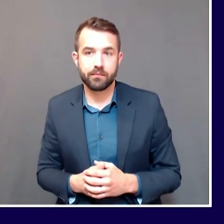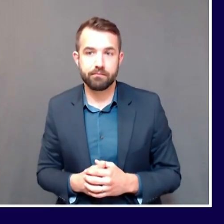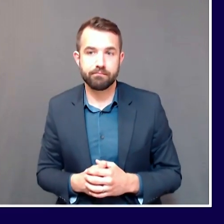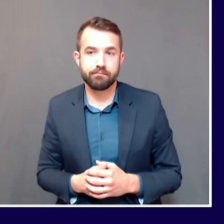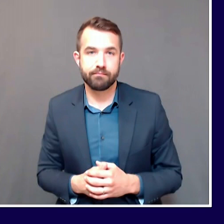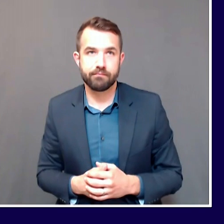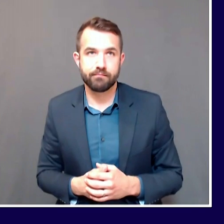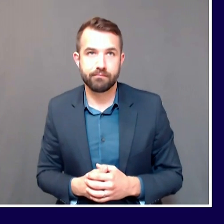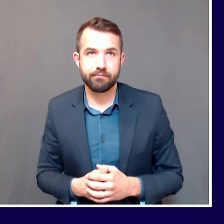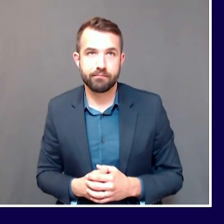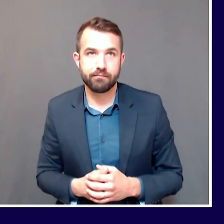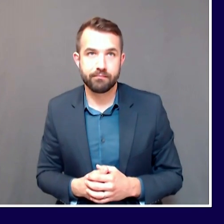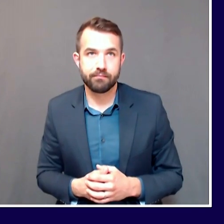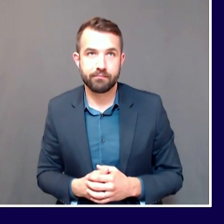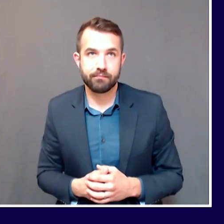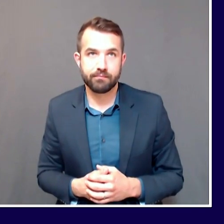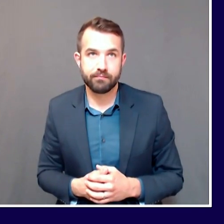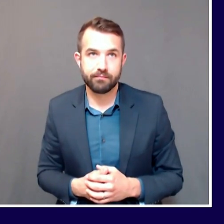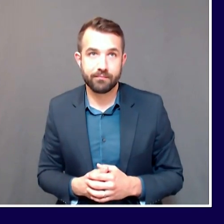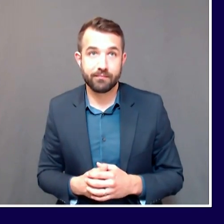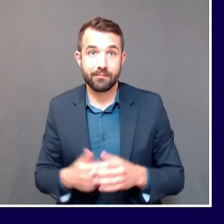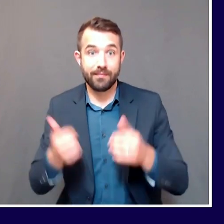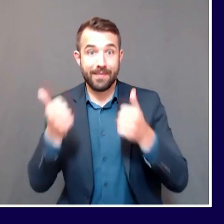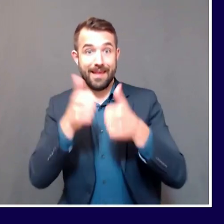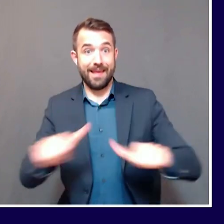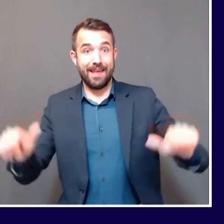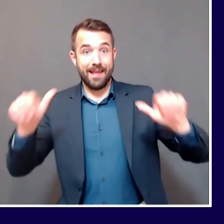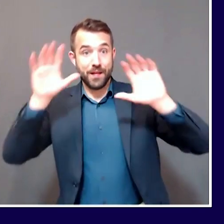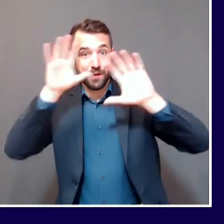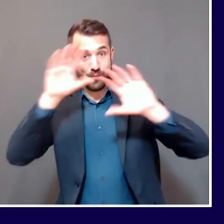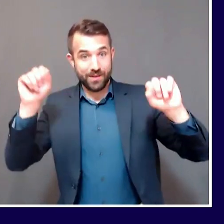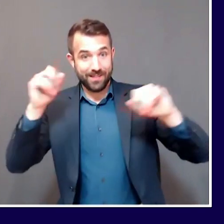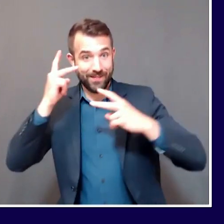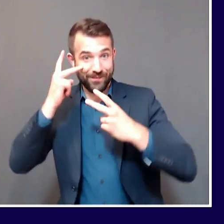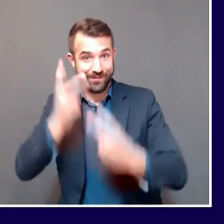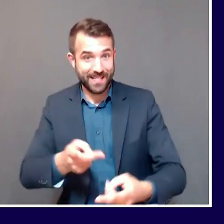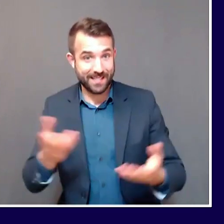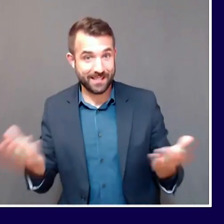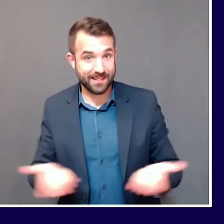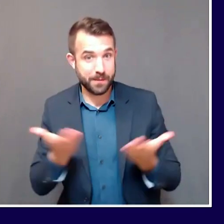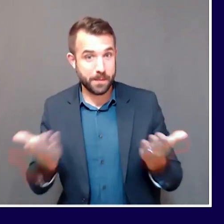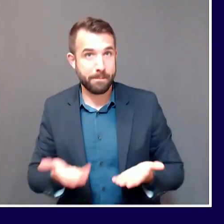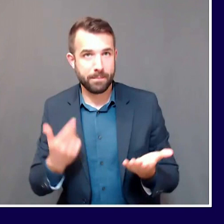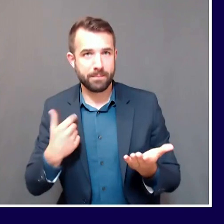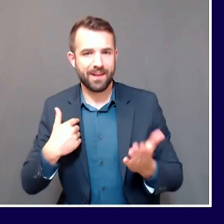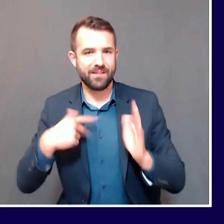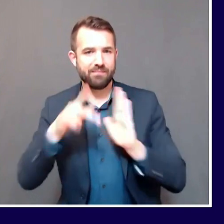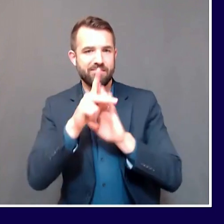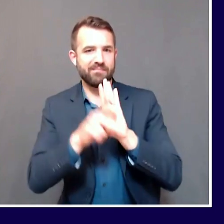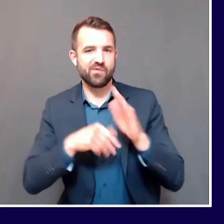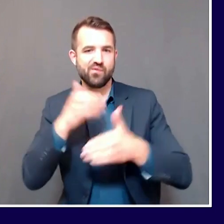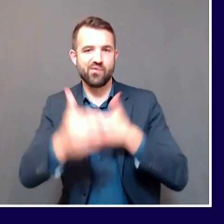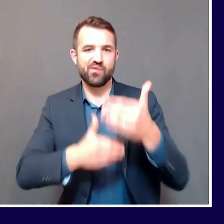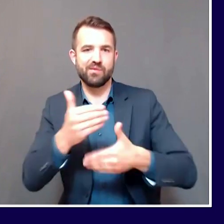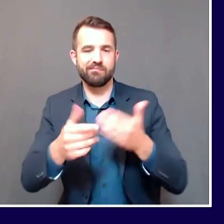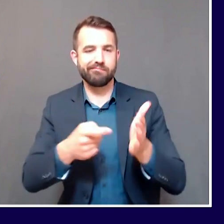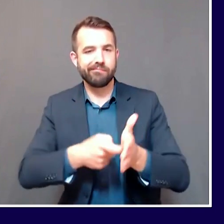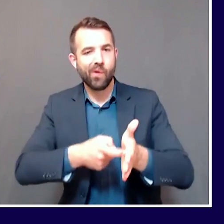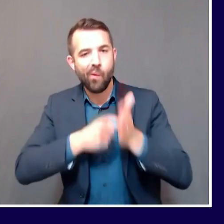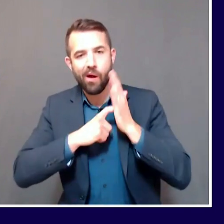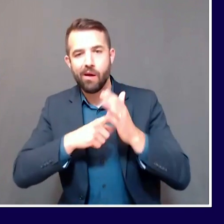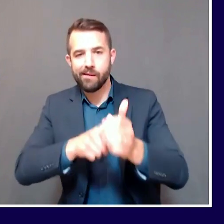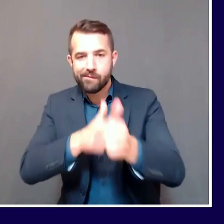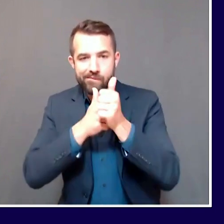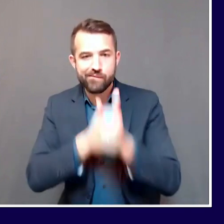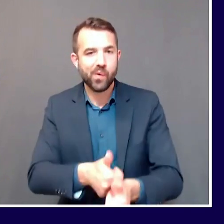As with any presidential visit, there are protocols that are followed about the contact between the traveling crew and the people here on the ground